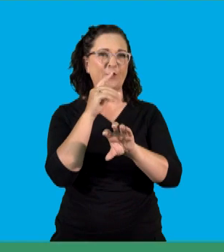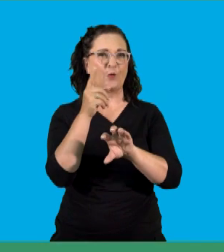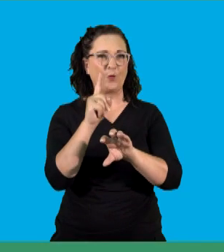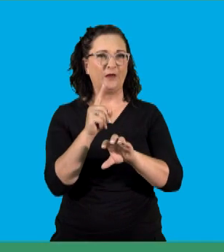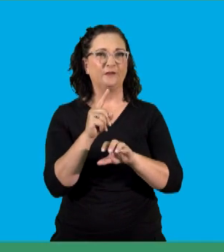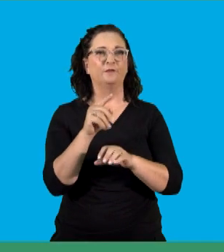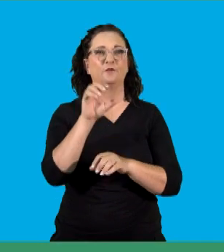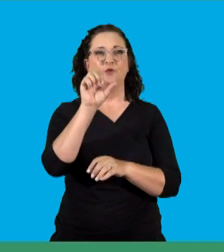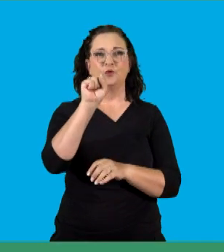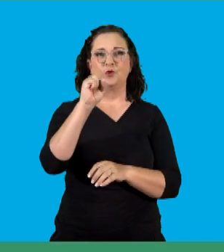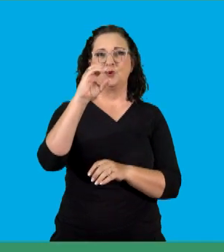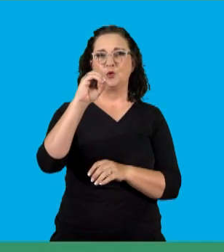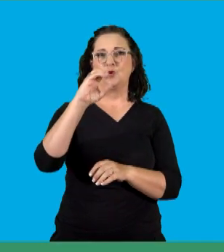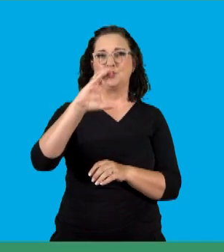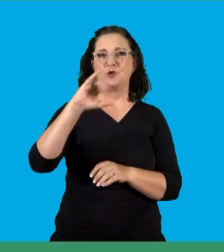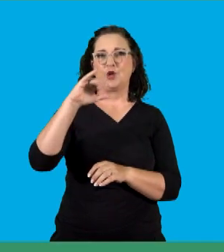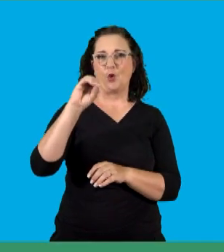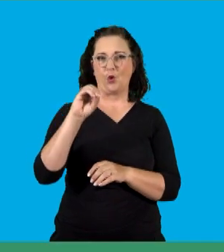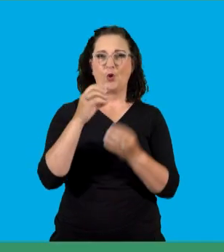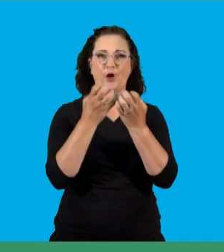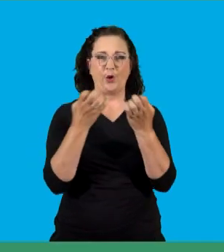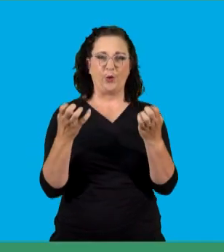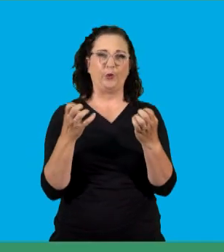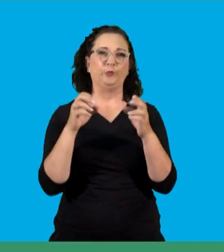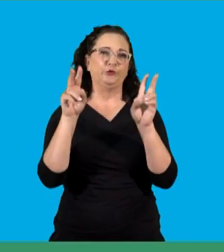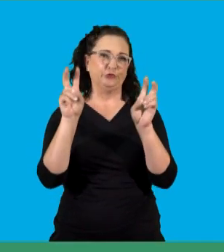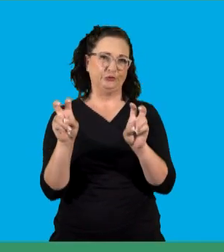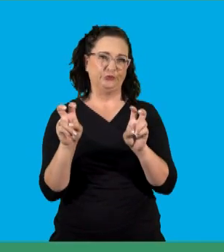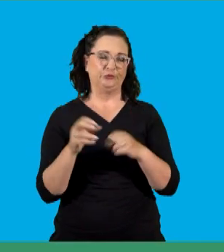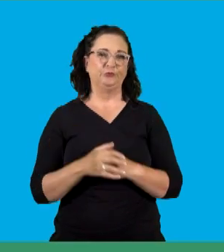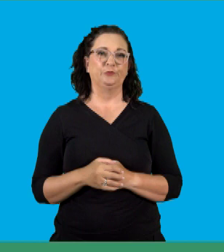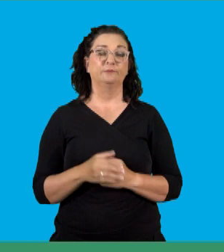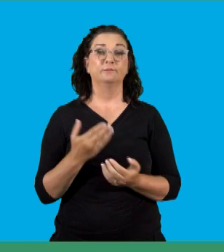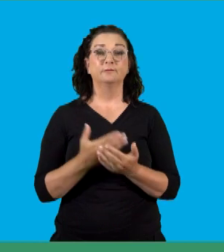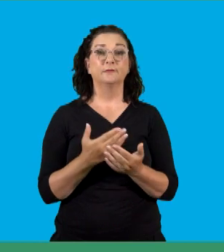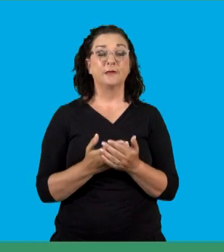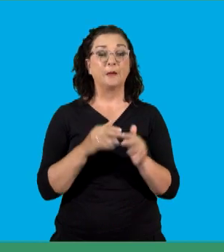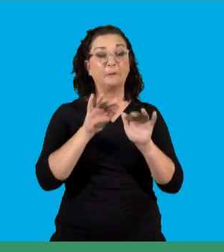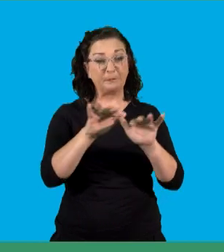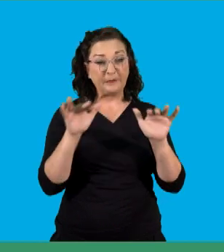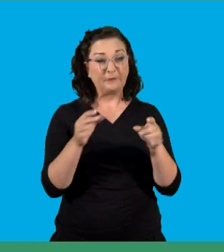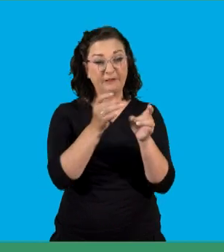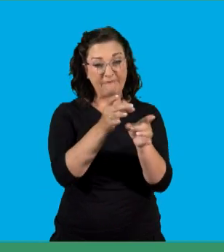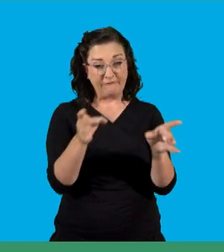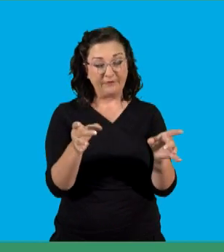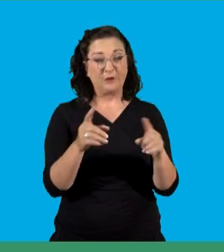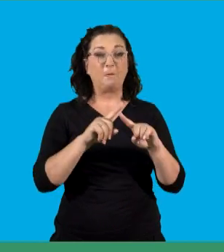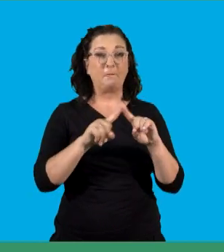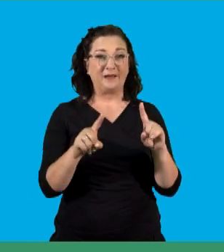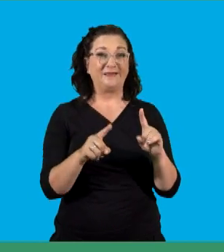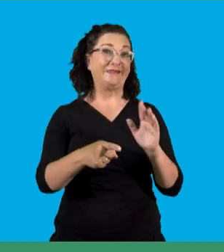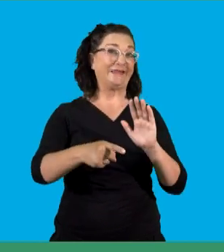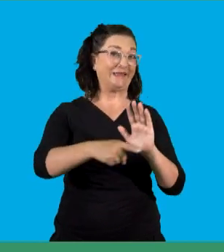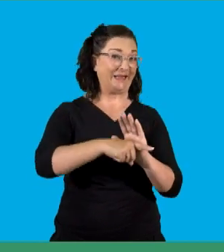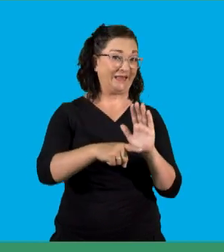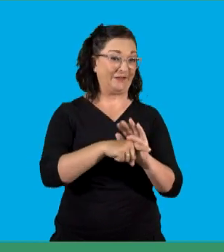issues. Socio-economic challenges are issues that affect people and the economy in a